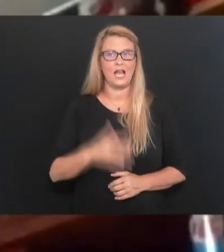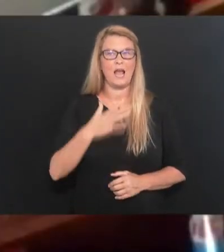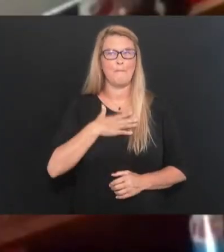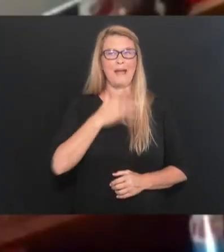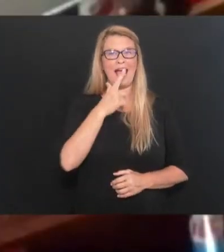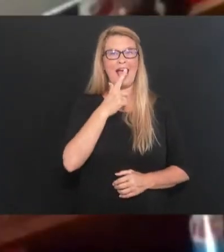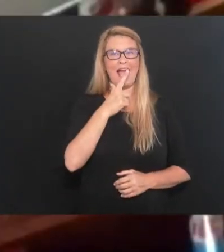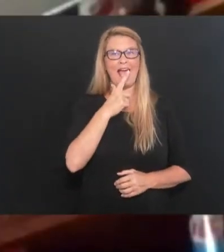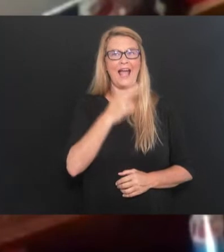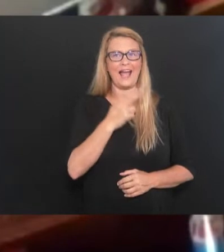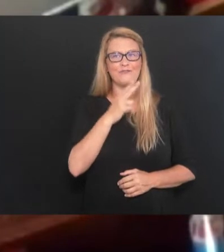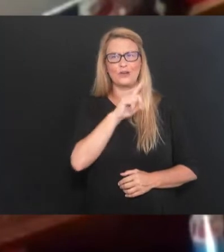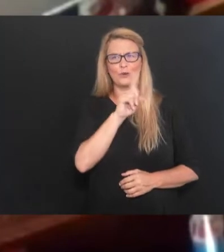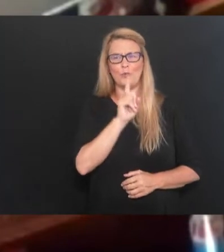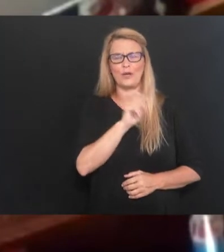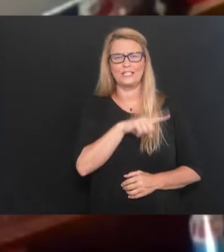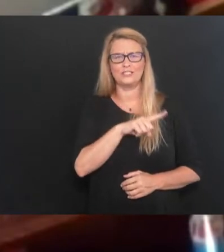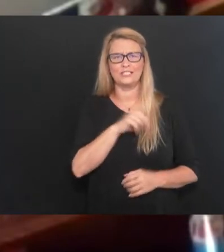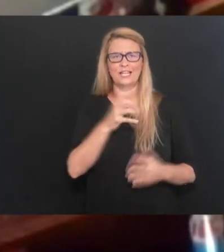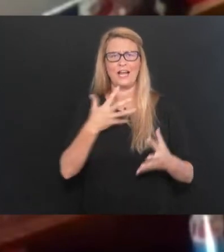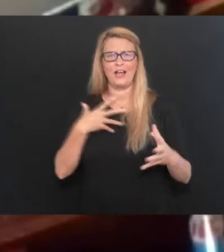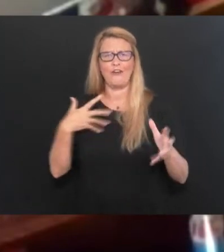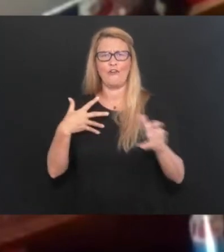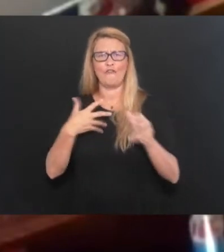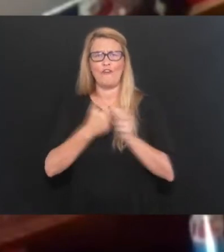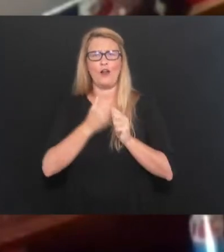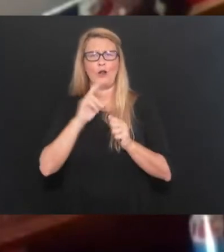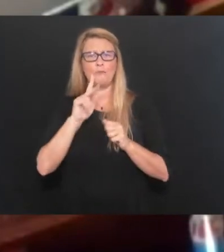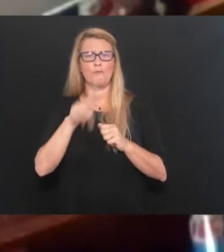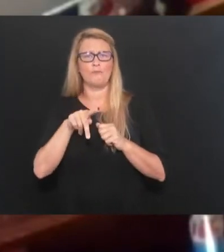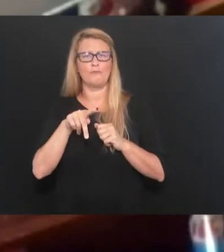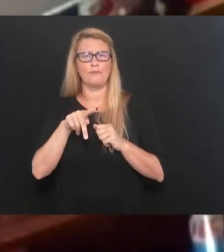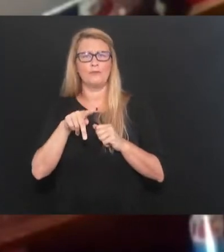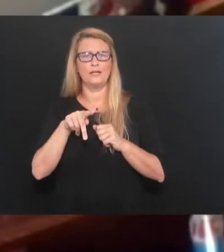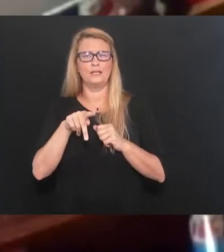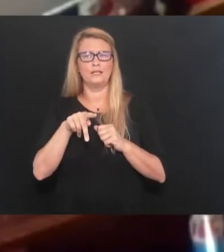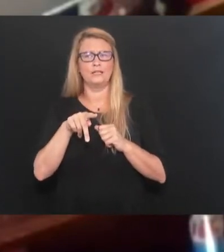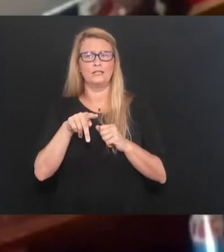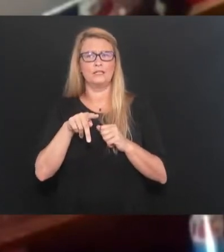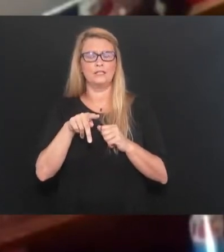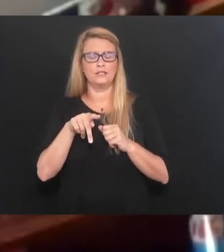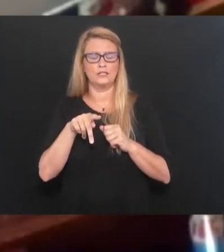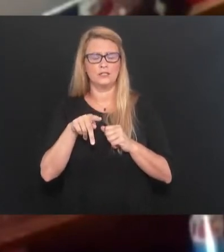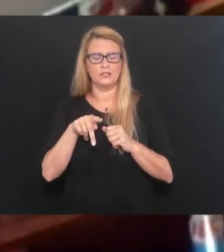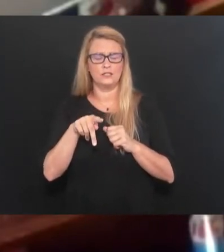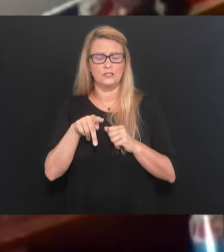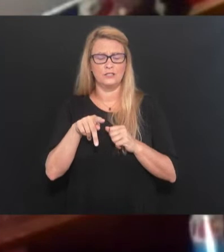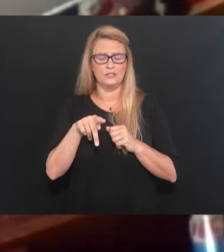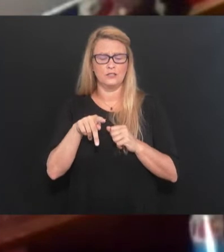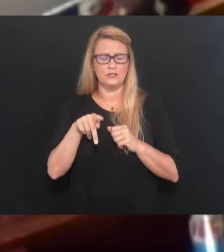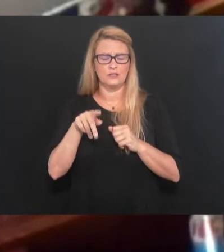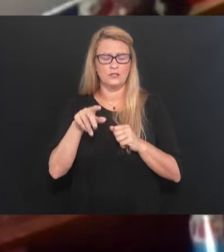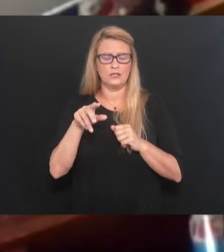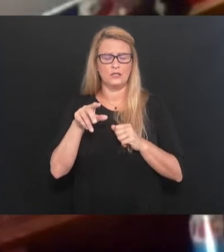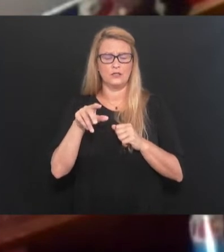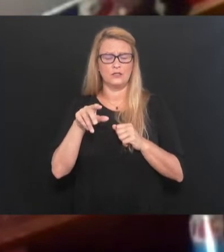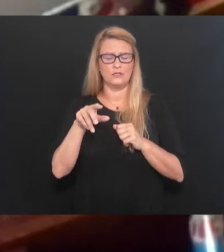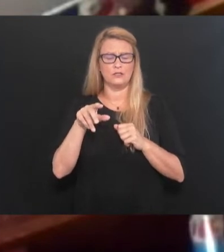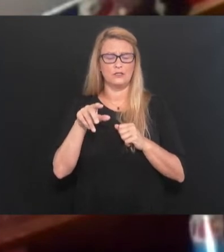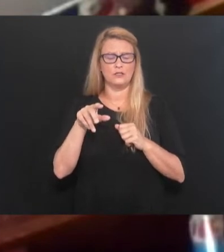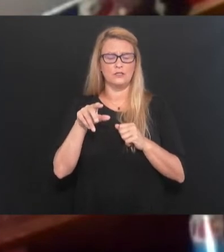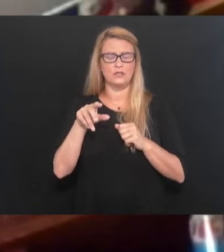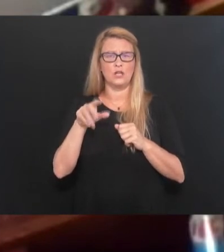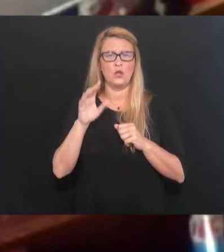the follow-up to what I asked Monday about what local entity might have the power to do a